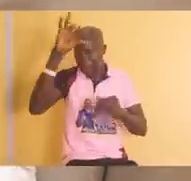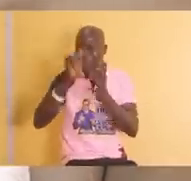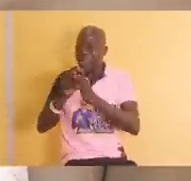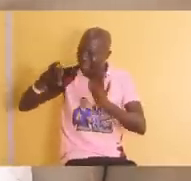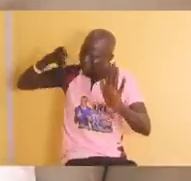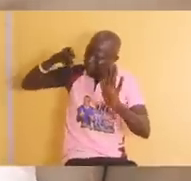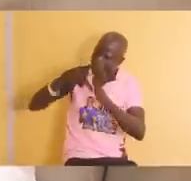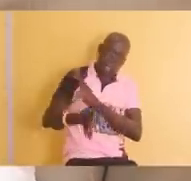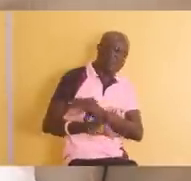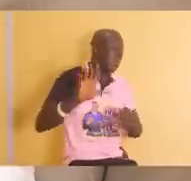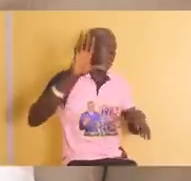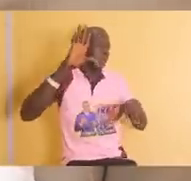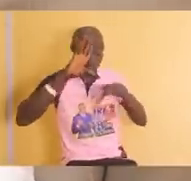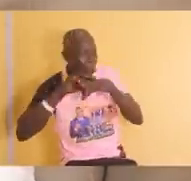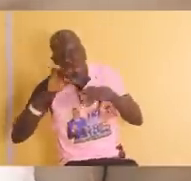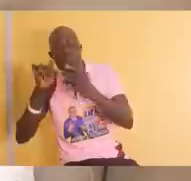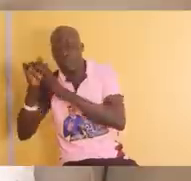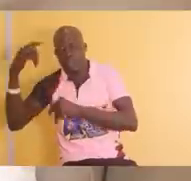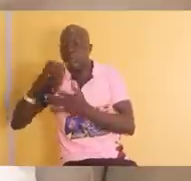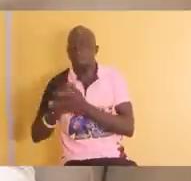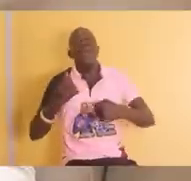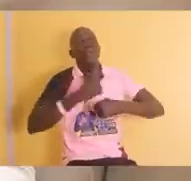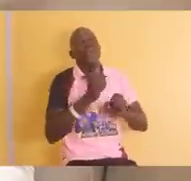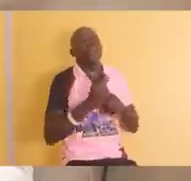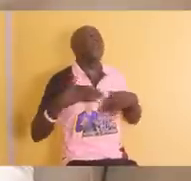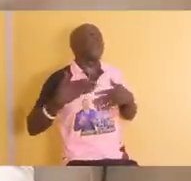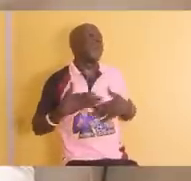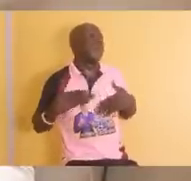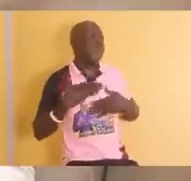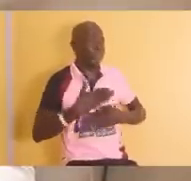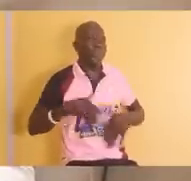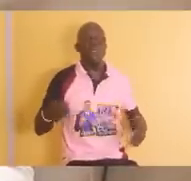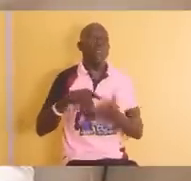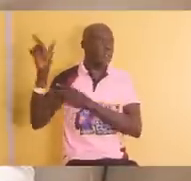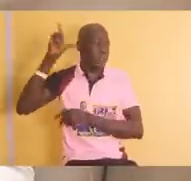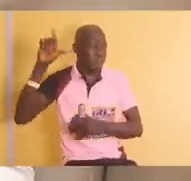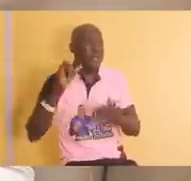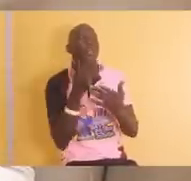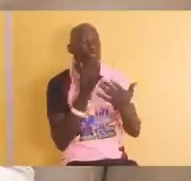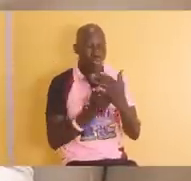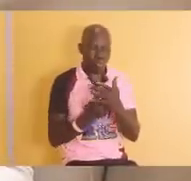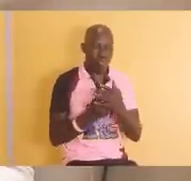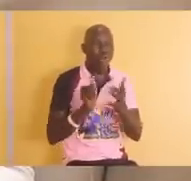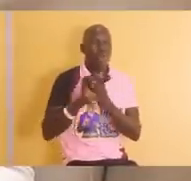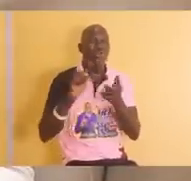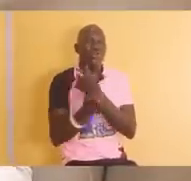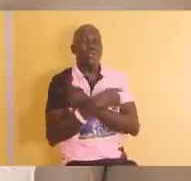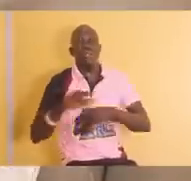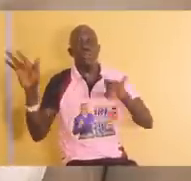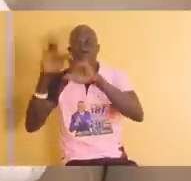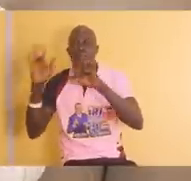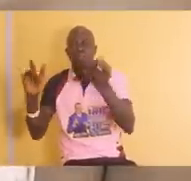him about it? You kill a ram because of his father. Oh, and make him happy. Hey, this is sir. Oh, it's so good. No, you are